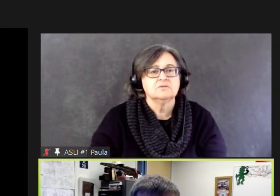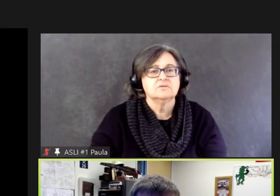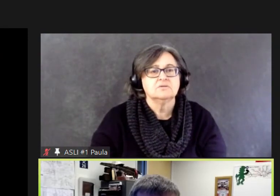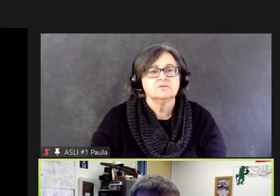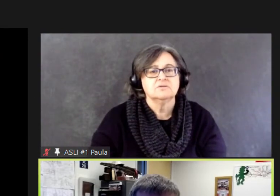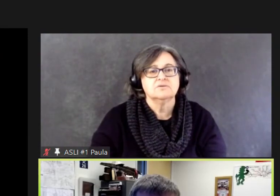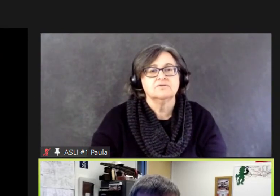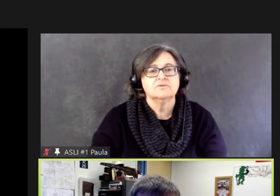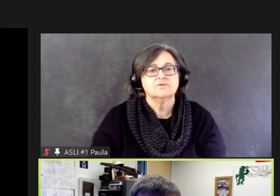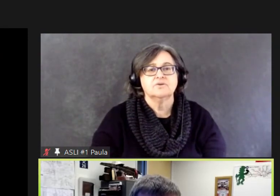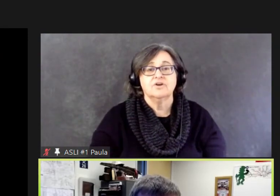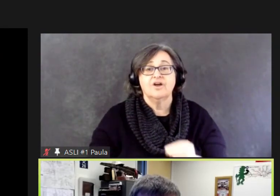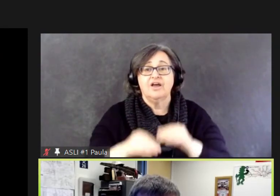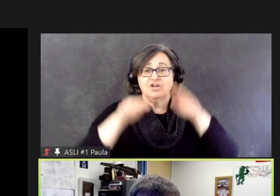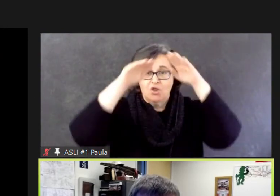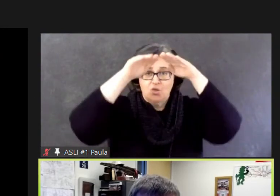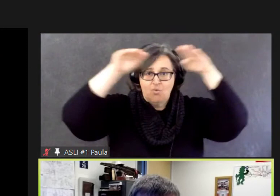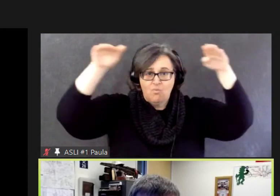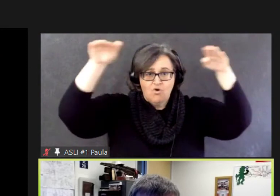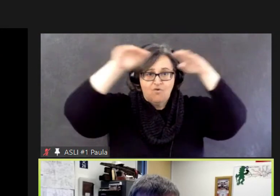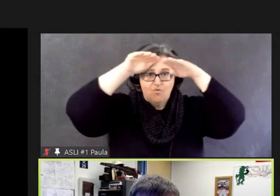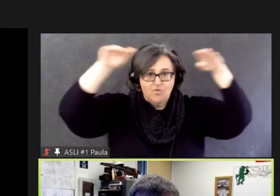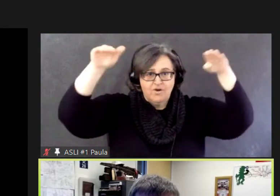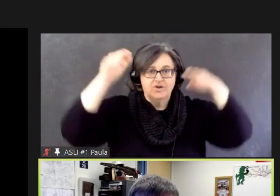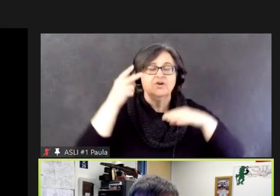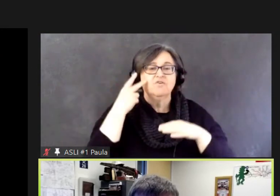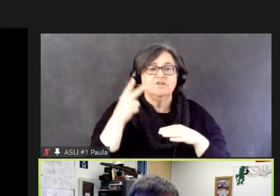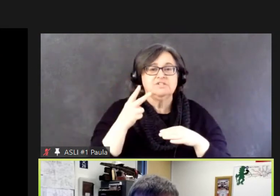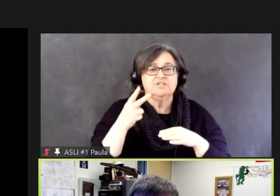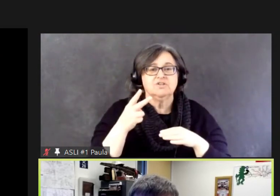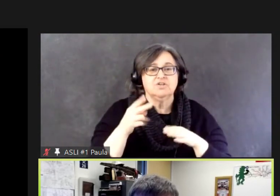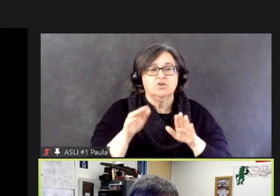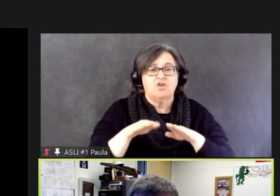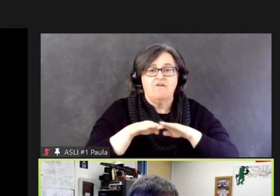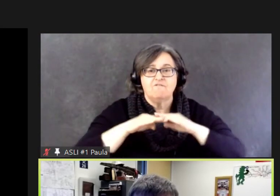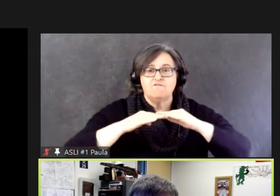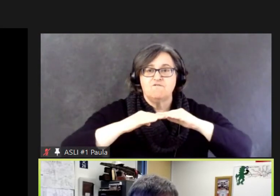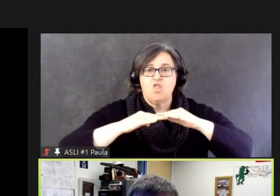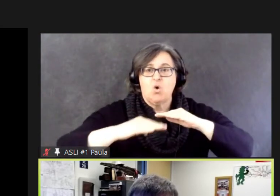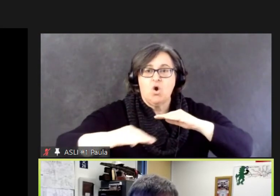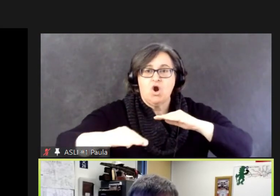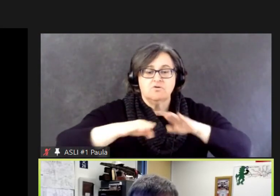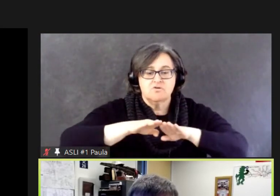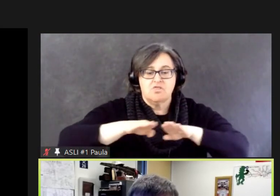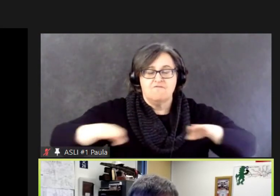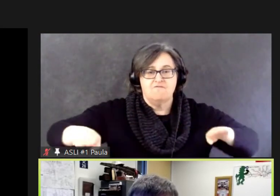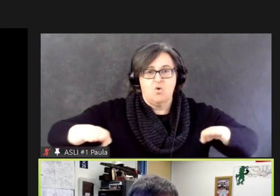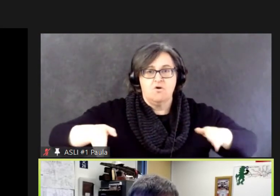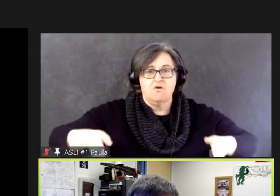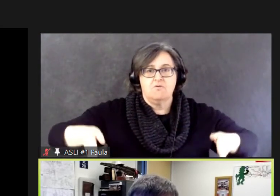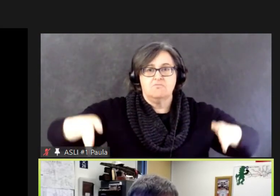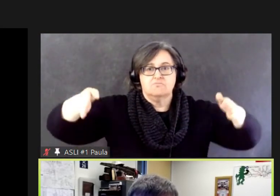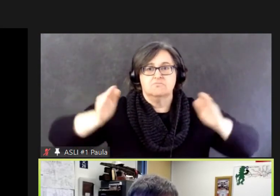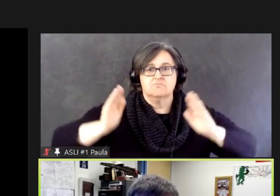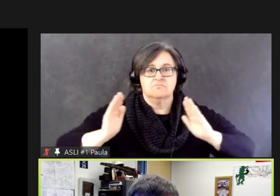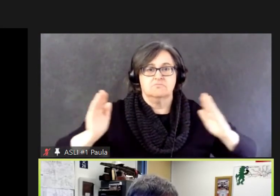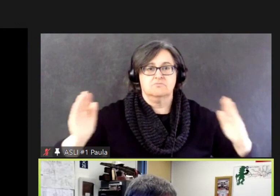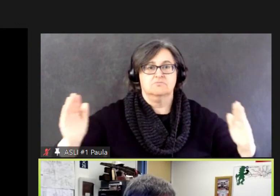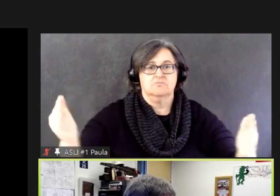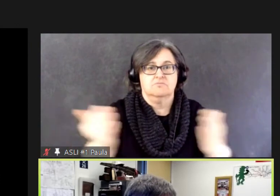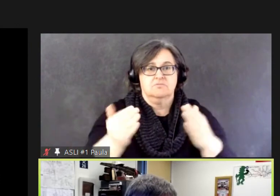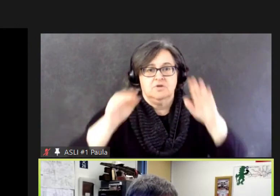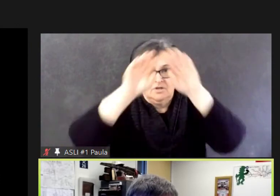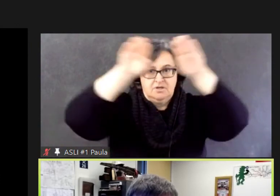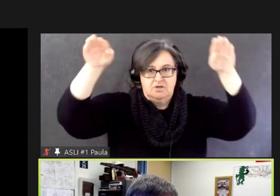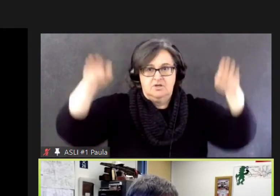And then we started adding the roof. So here you see kind of that floor in place, and then they started adding all the structural steel and the tin for the roof of the house. It ultimately gets a